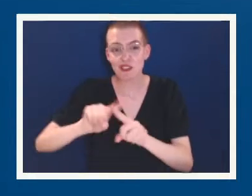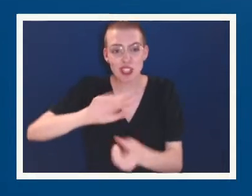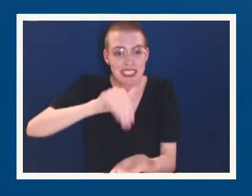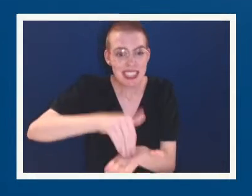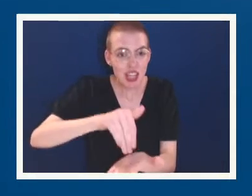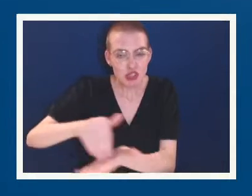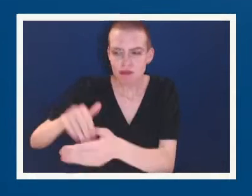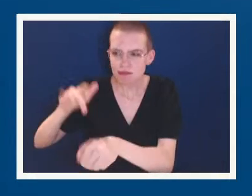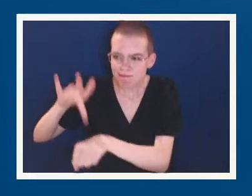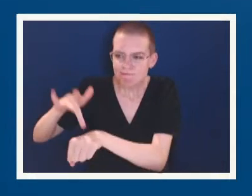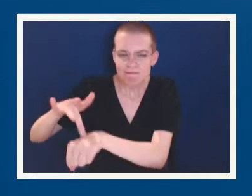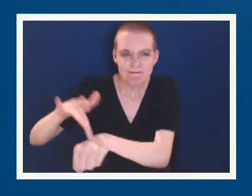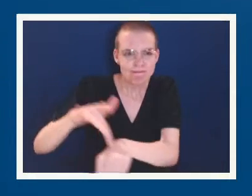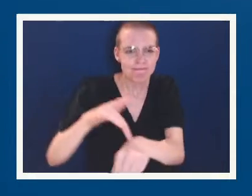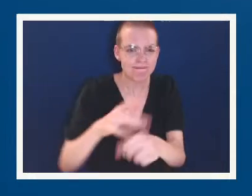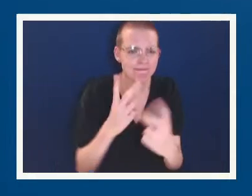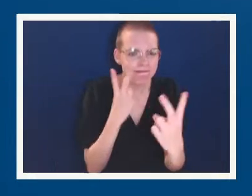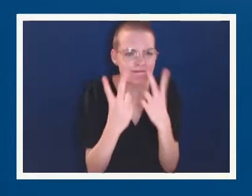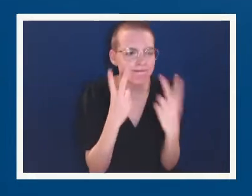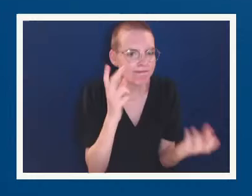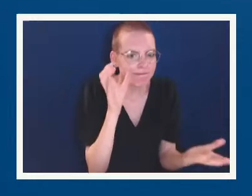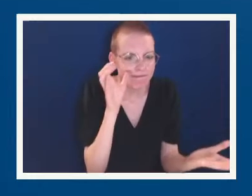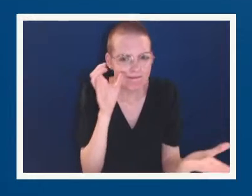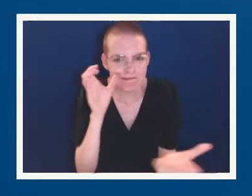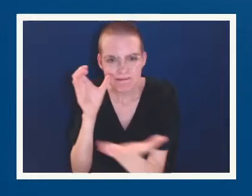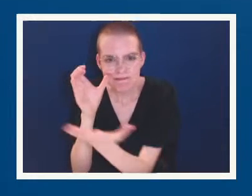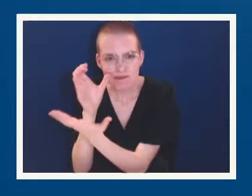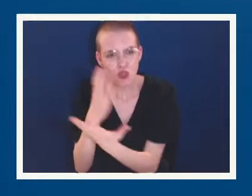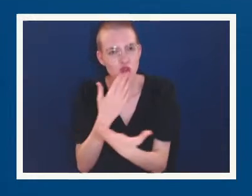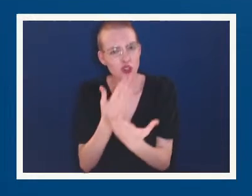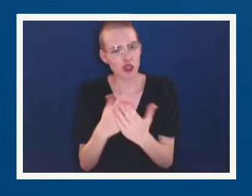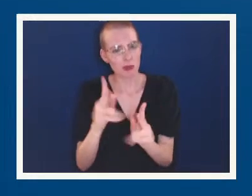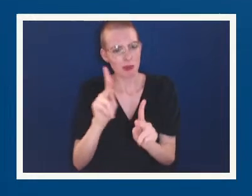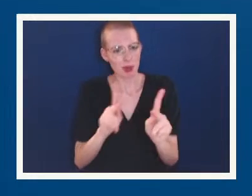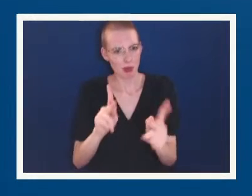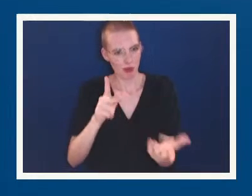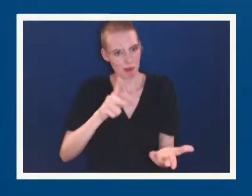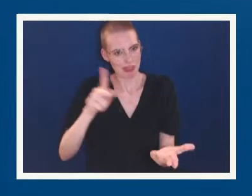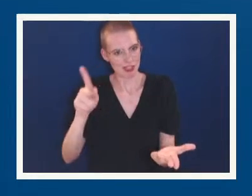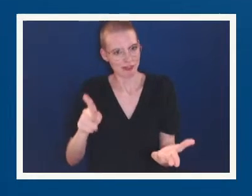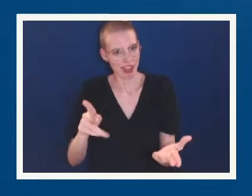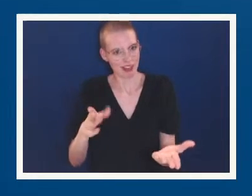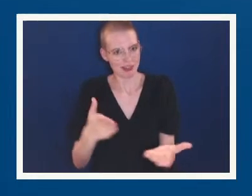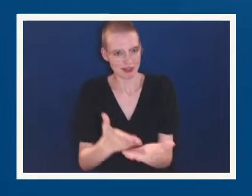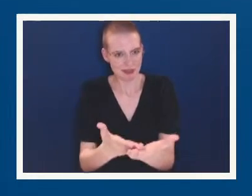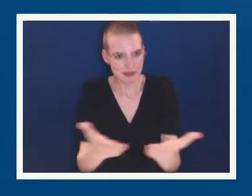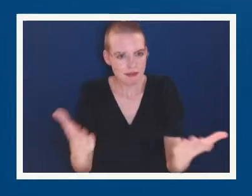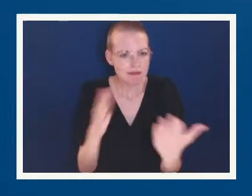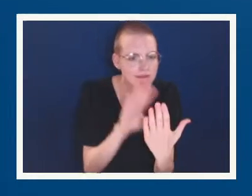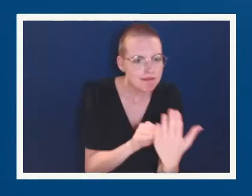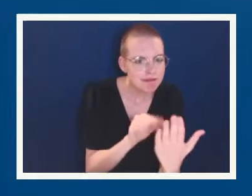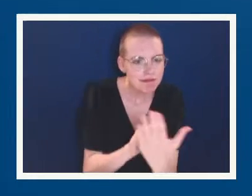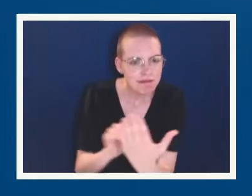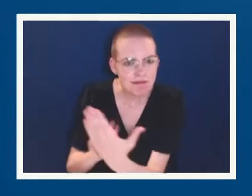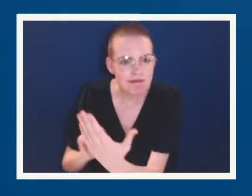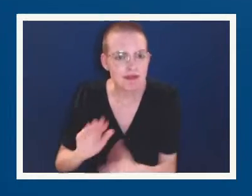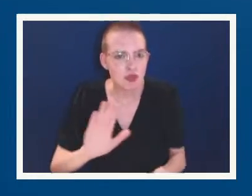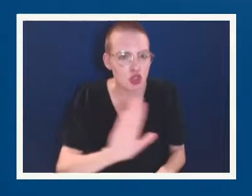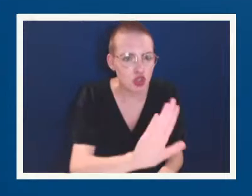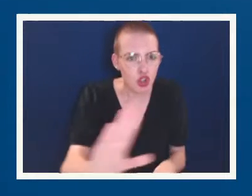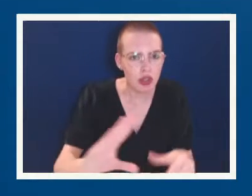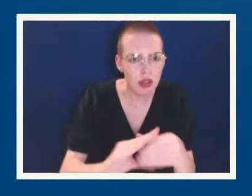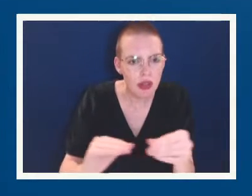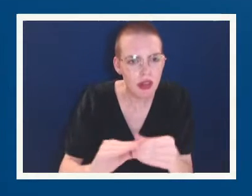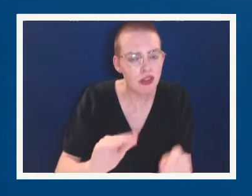of Pennsylvania and learning from them, hearing them talk to me about their hopes and